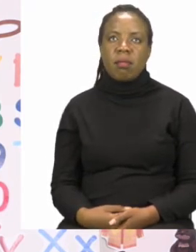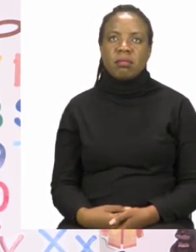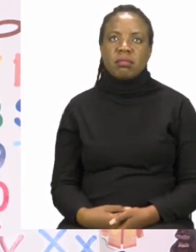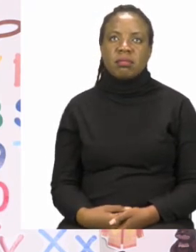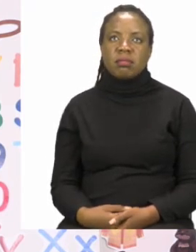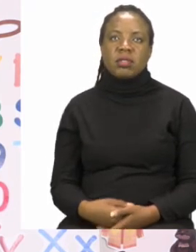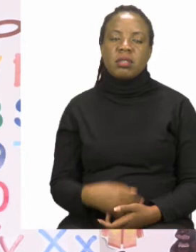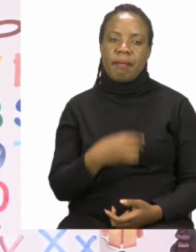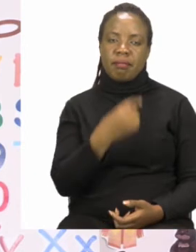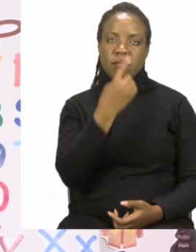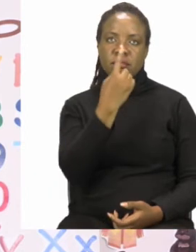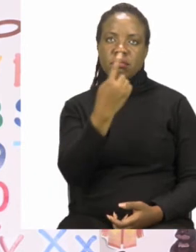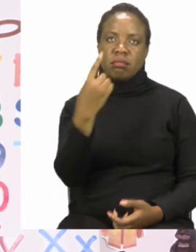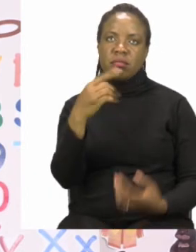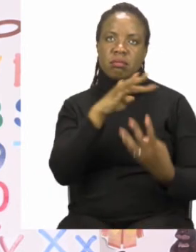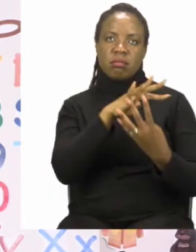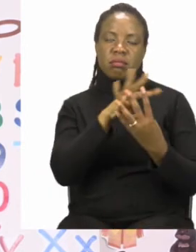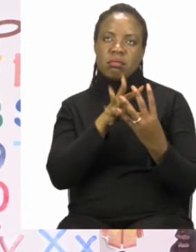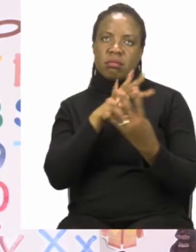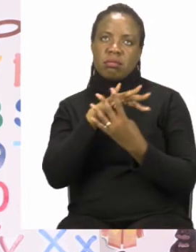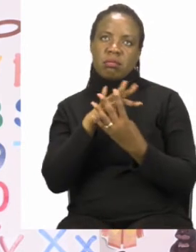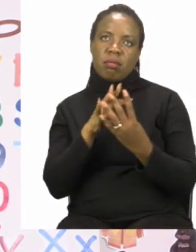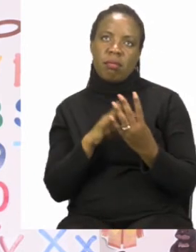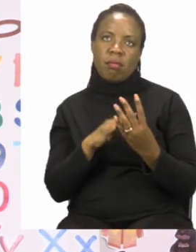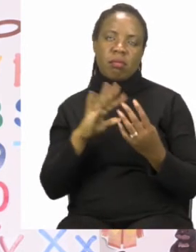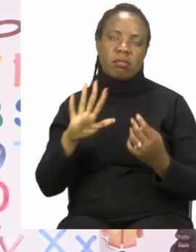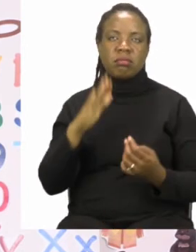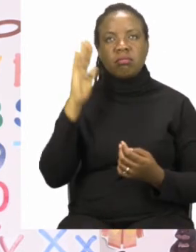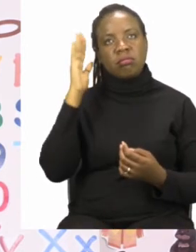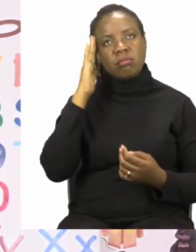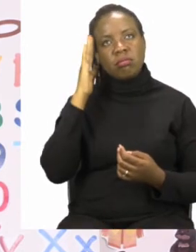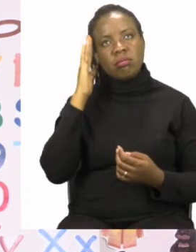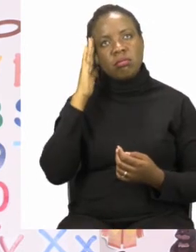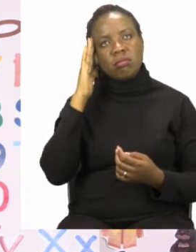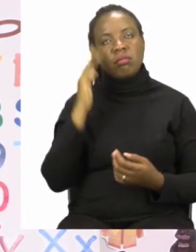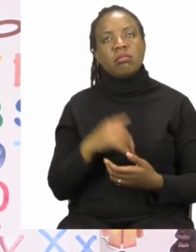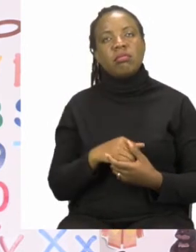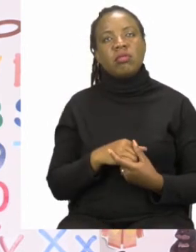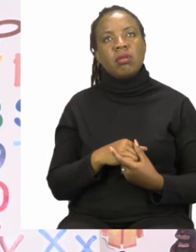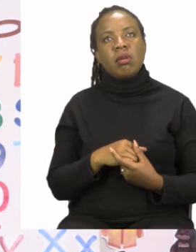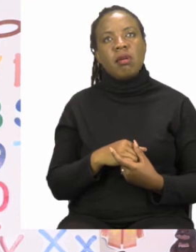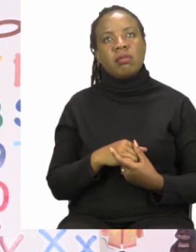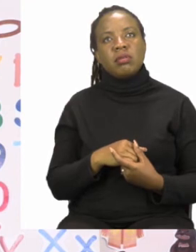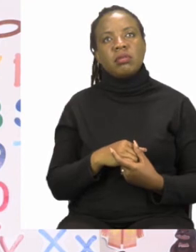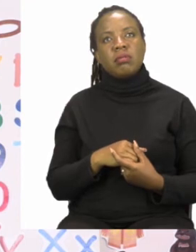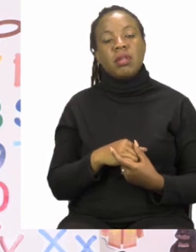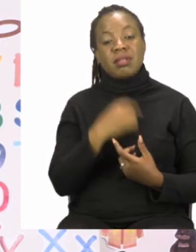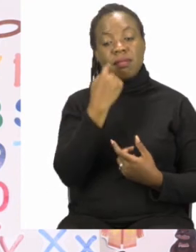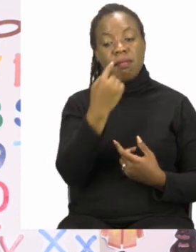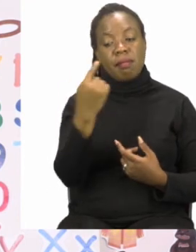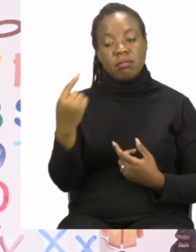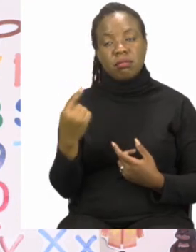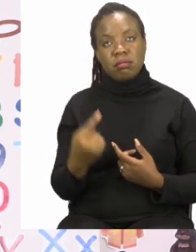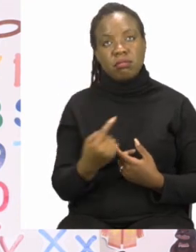our goats nicely in their camps, we need to now answer the question, which says, how many